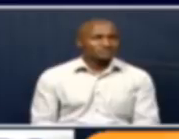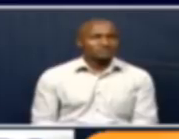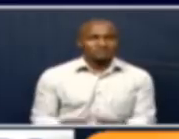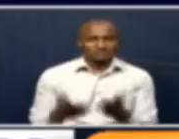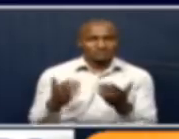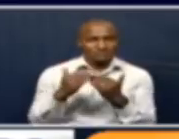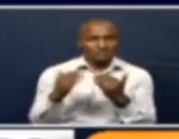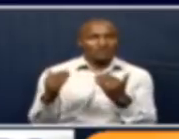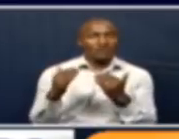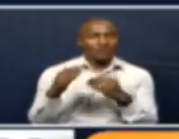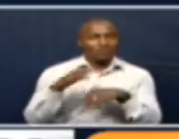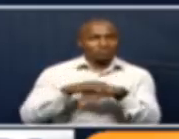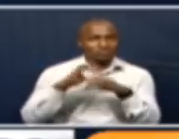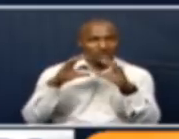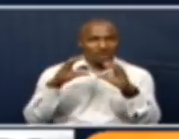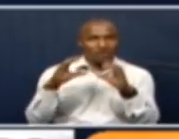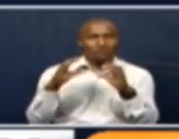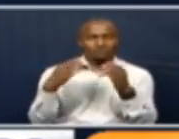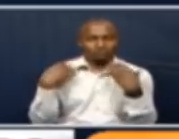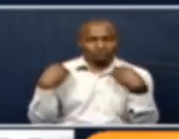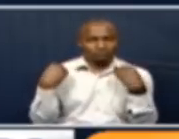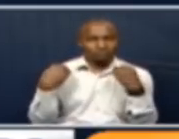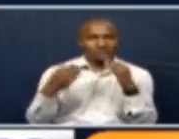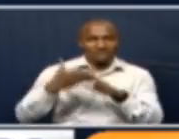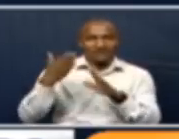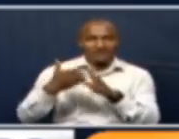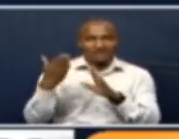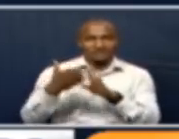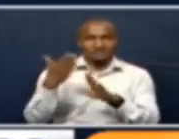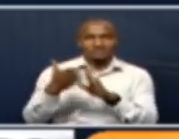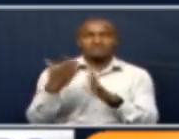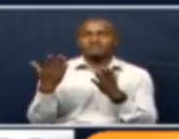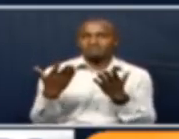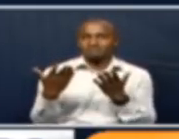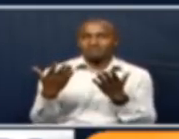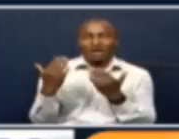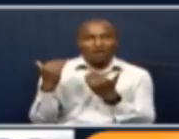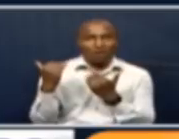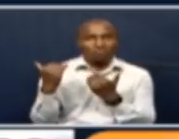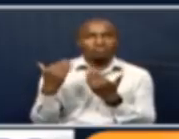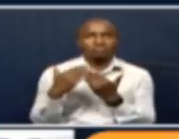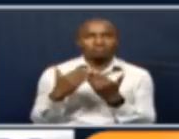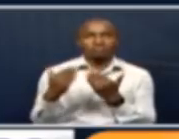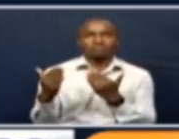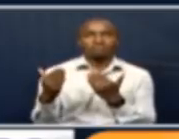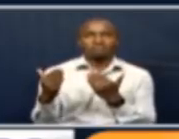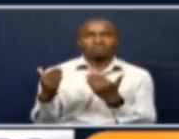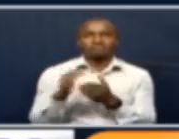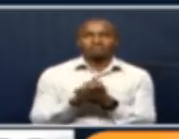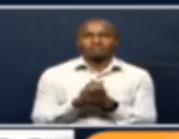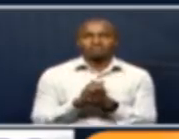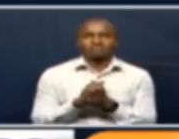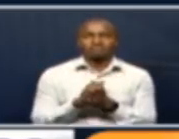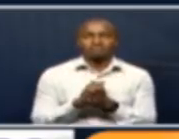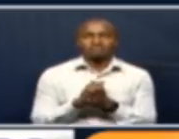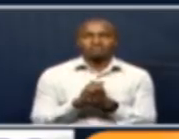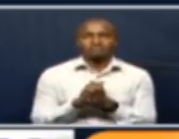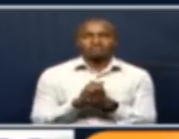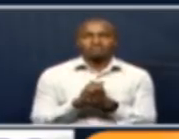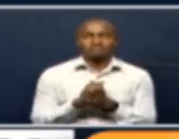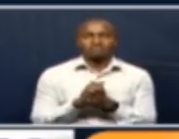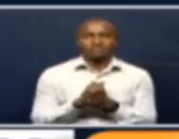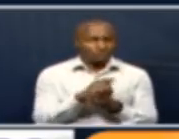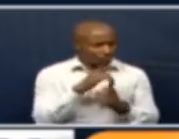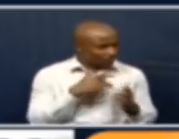and yeah, to go fast, to have a good ski, and yeah, so that's all. And how do you feel about